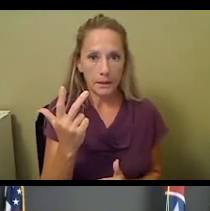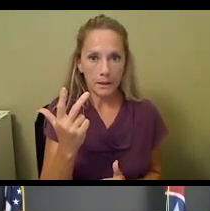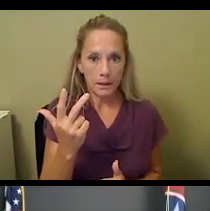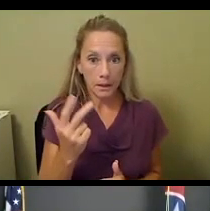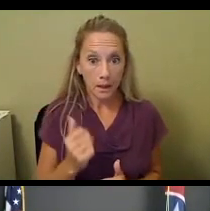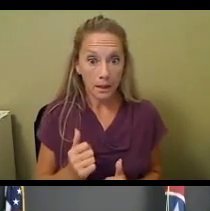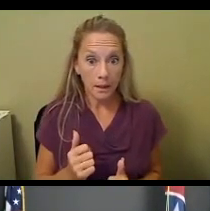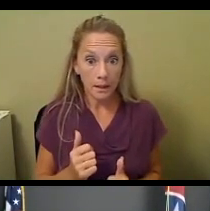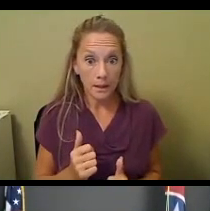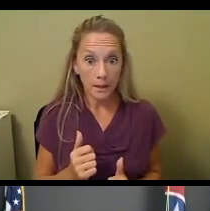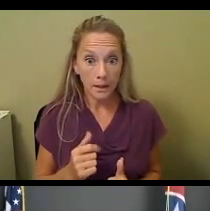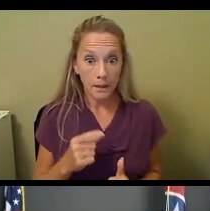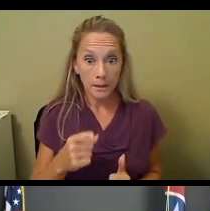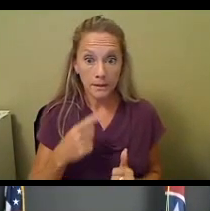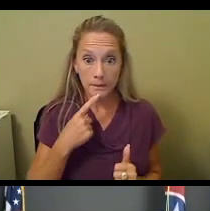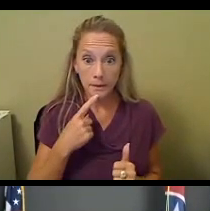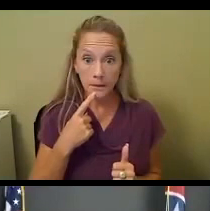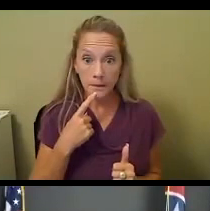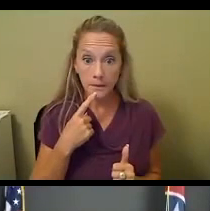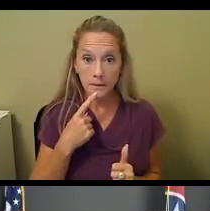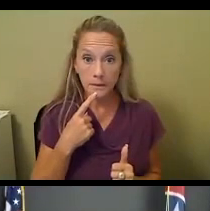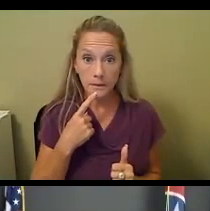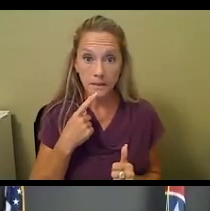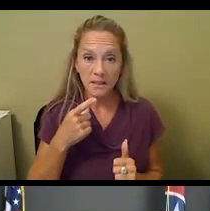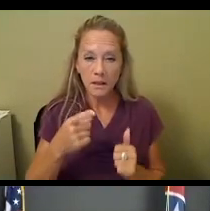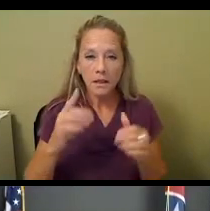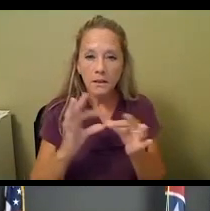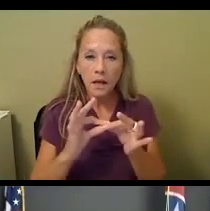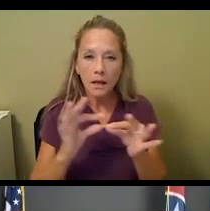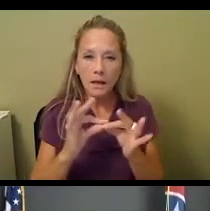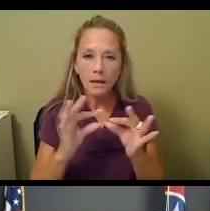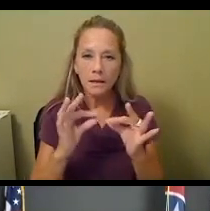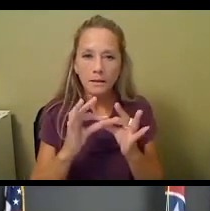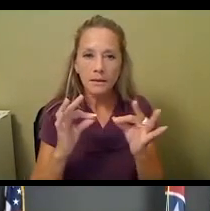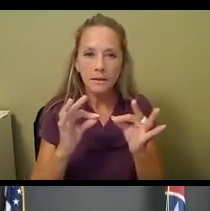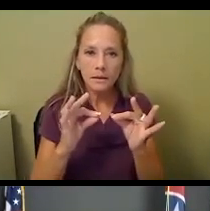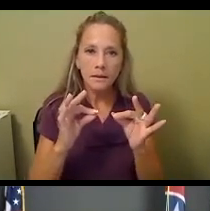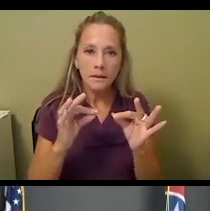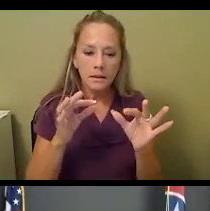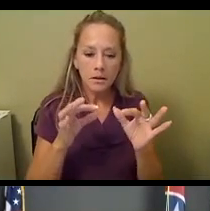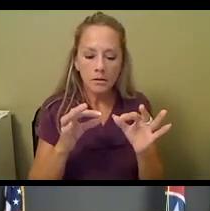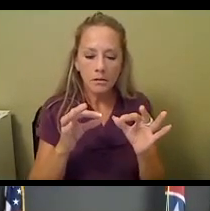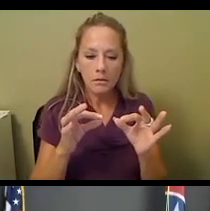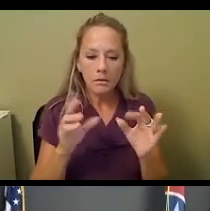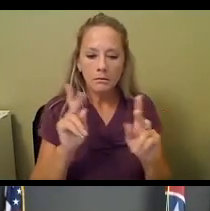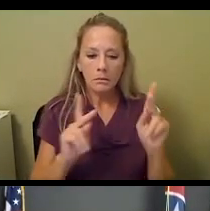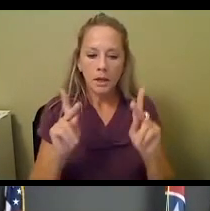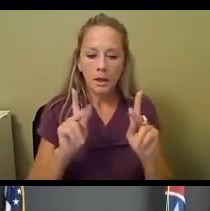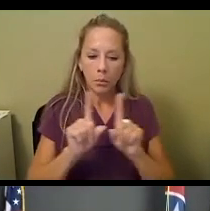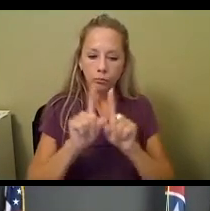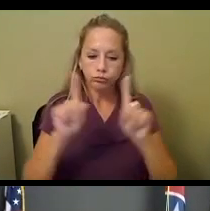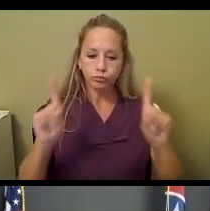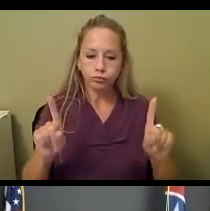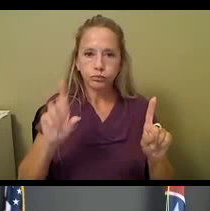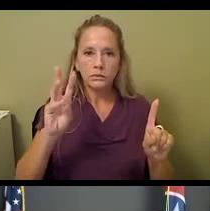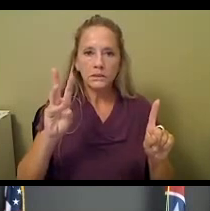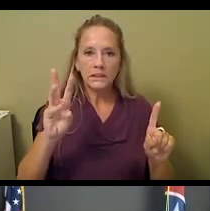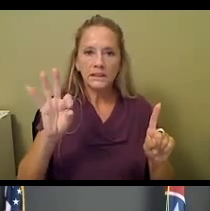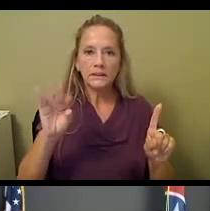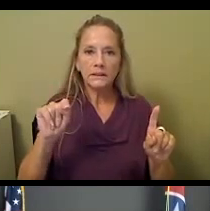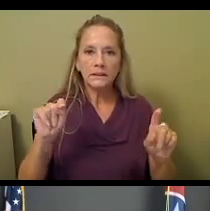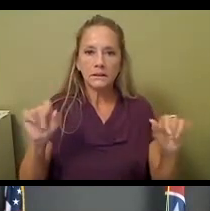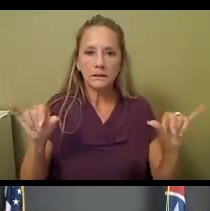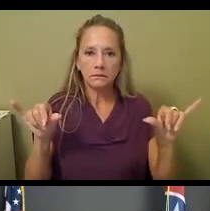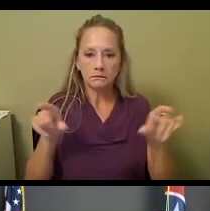Oh, at least, basically, this talks about having people socially distanced at 6 feet within a